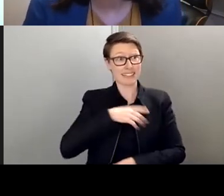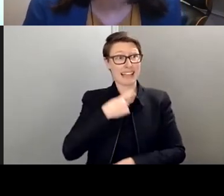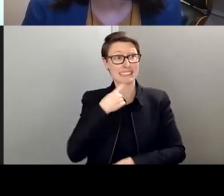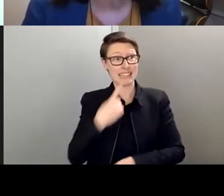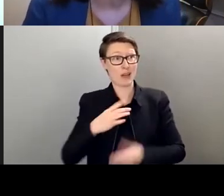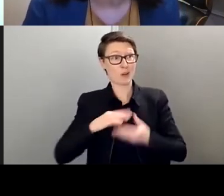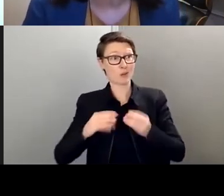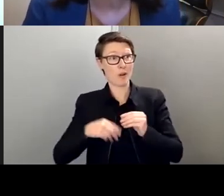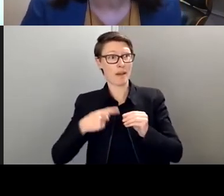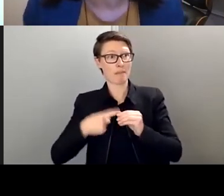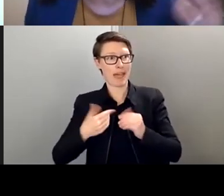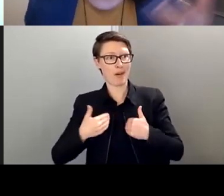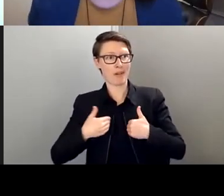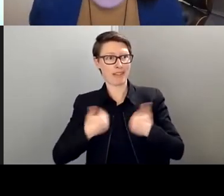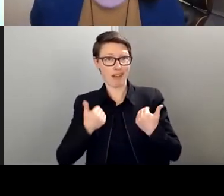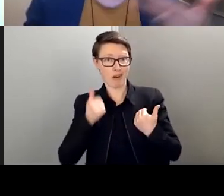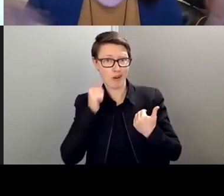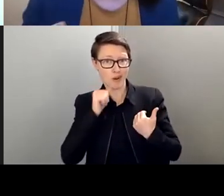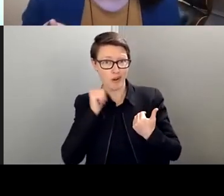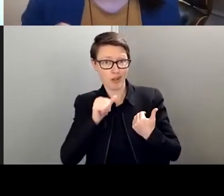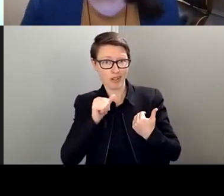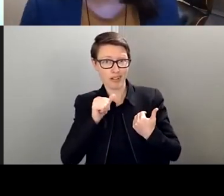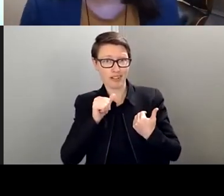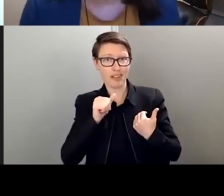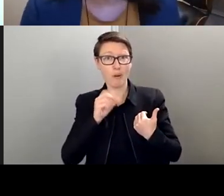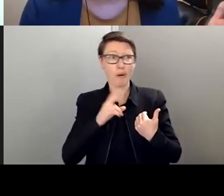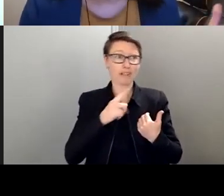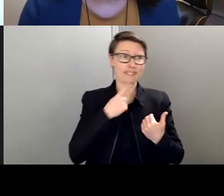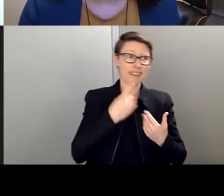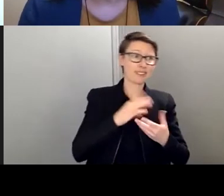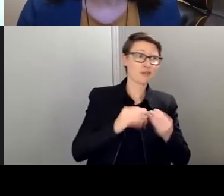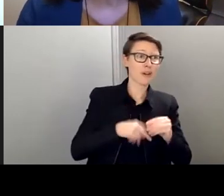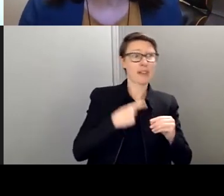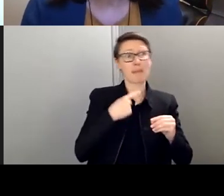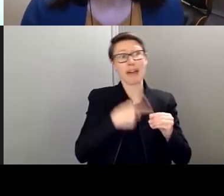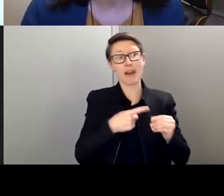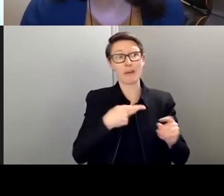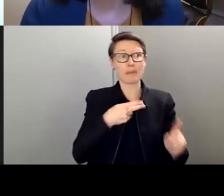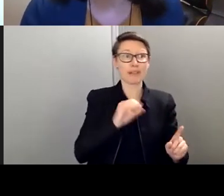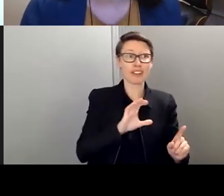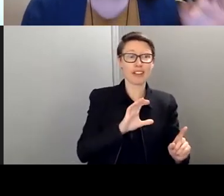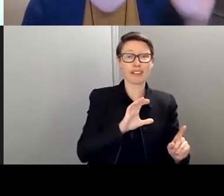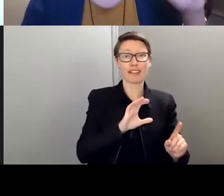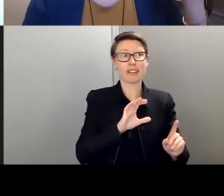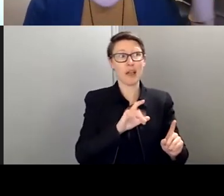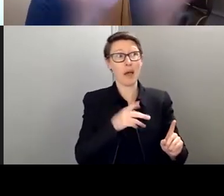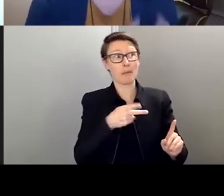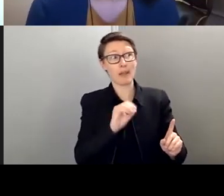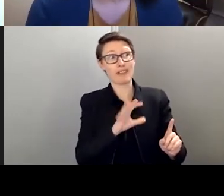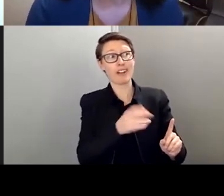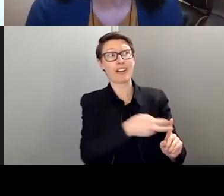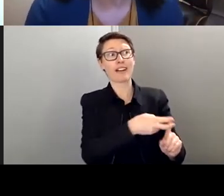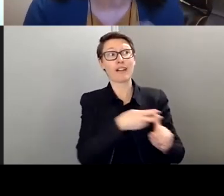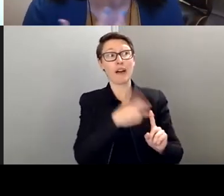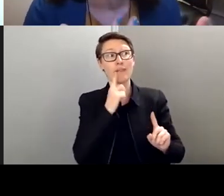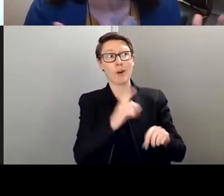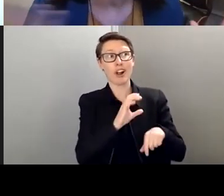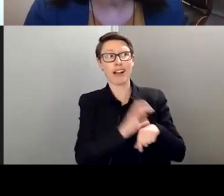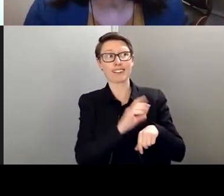people of color, and they're brought in to help supplement. And I think, if anything, it should be the other way